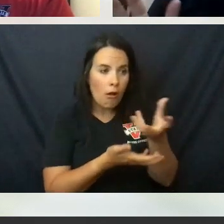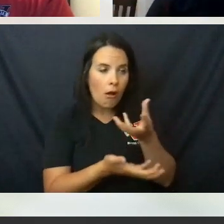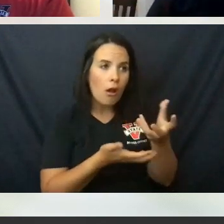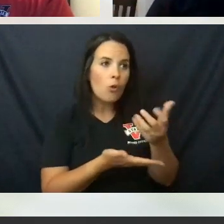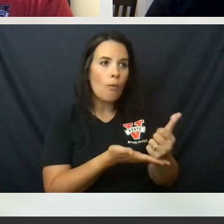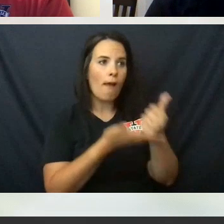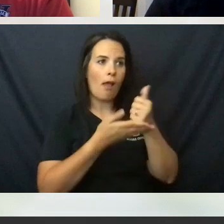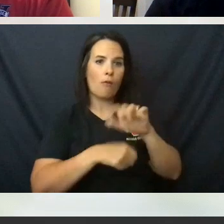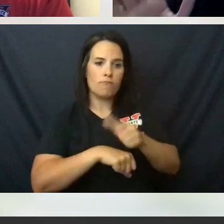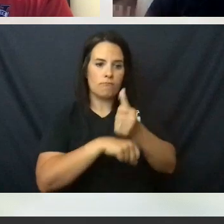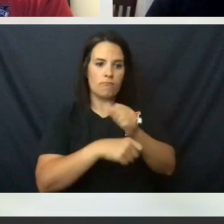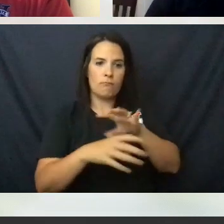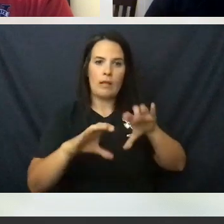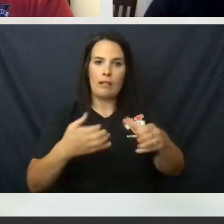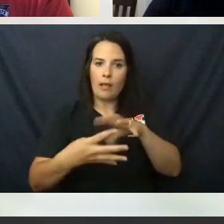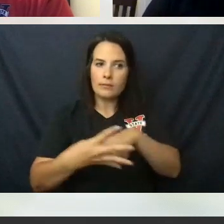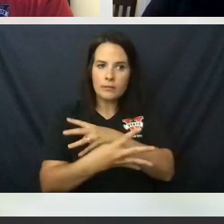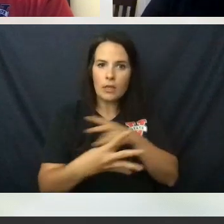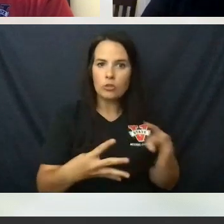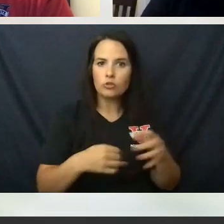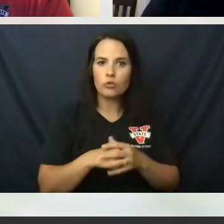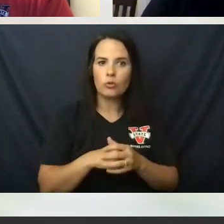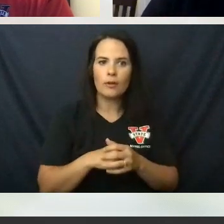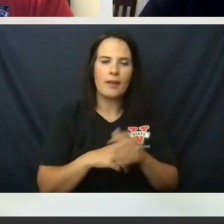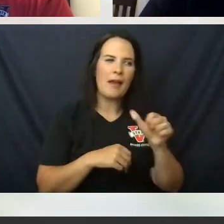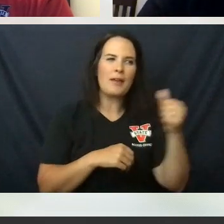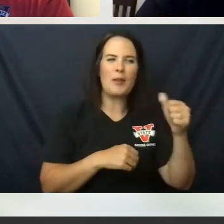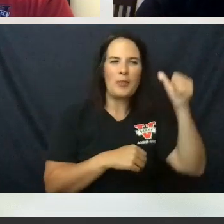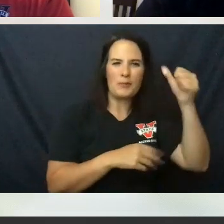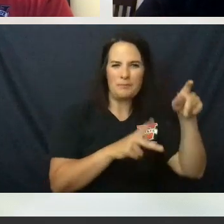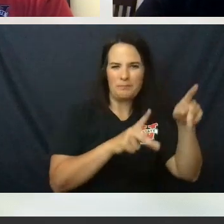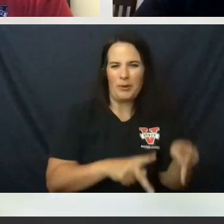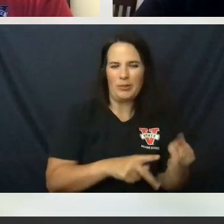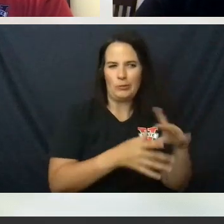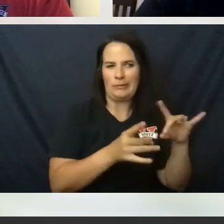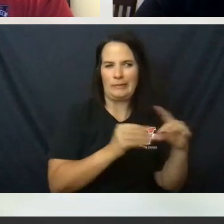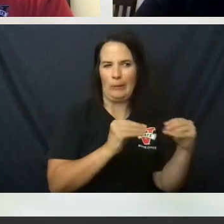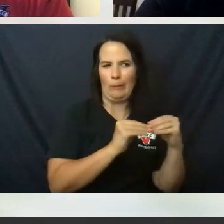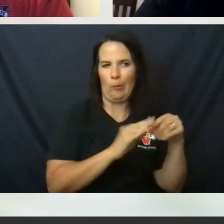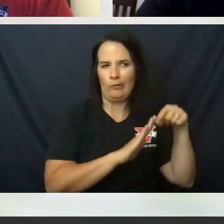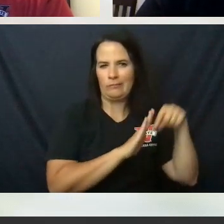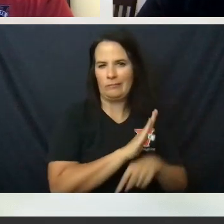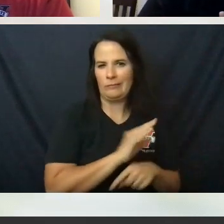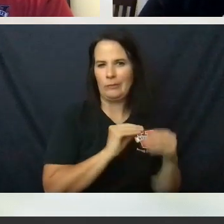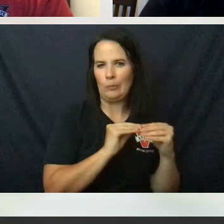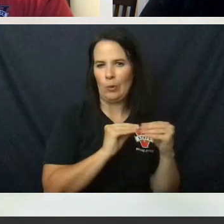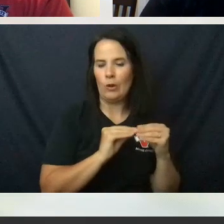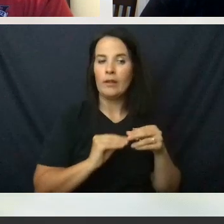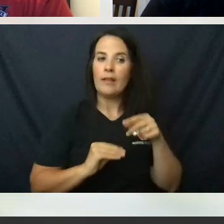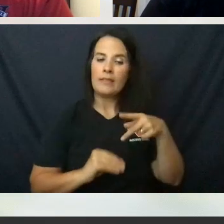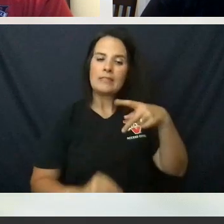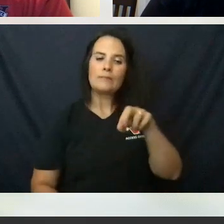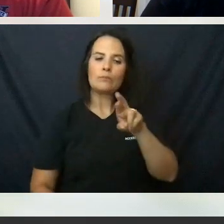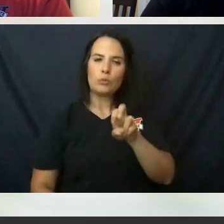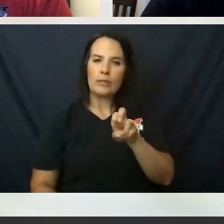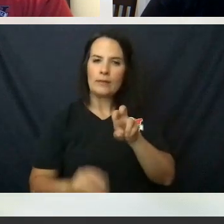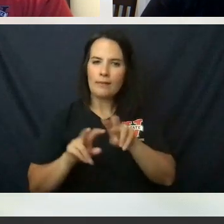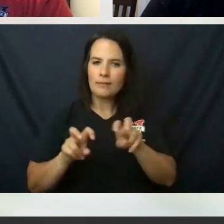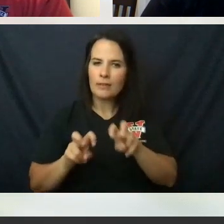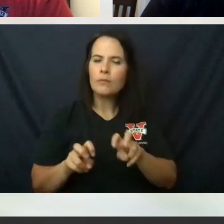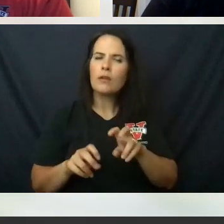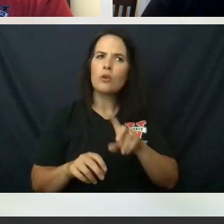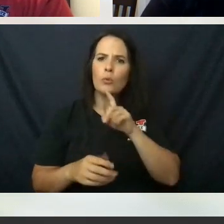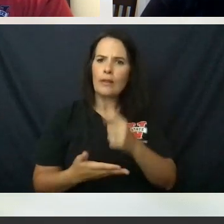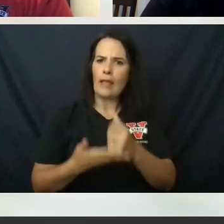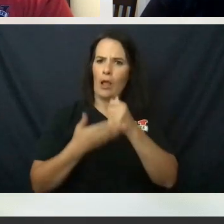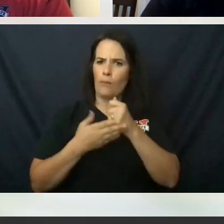schedules. And somebody else is going to tell you a lot more about that in a little bit. But really, this is a chance for you to share with us